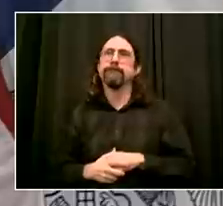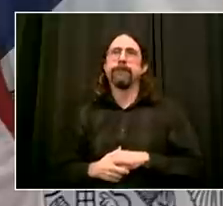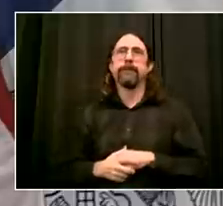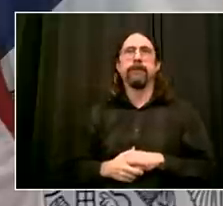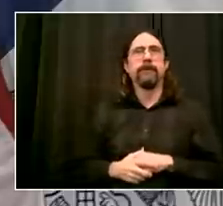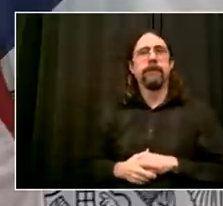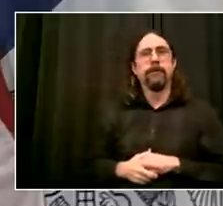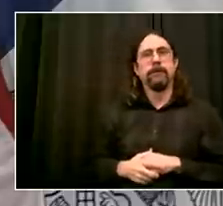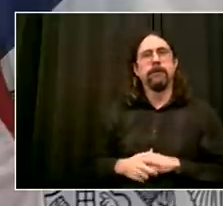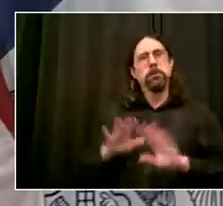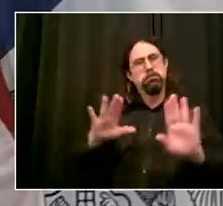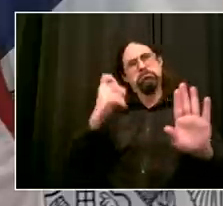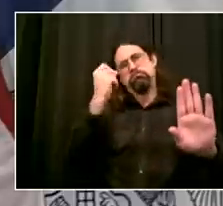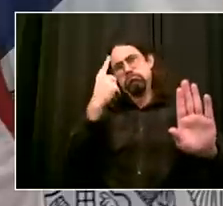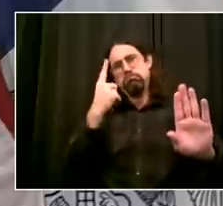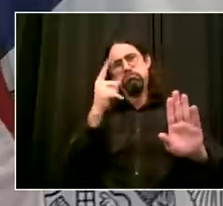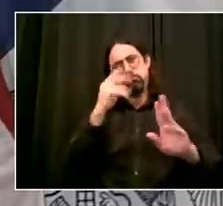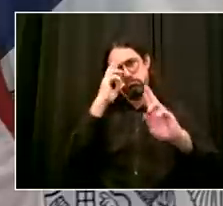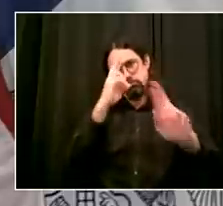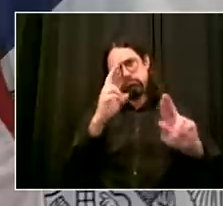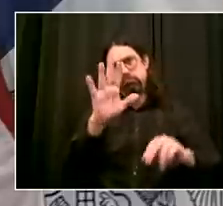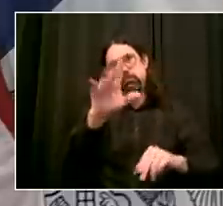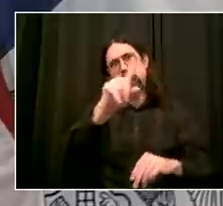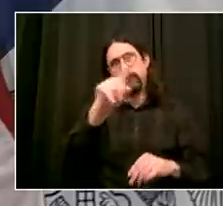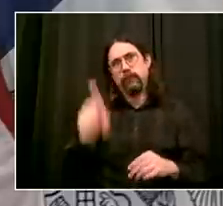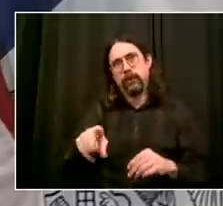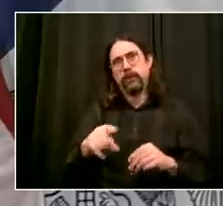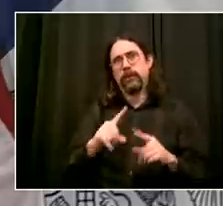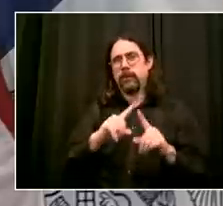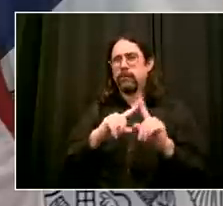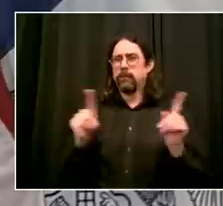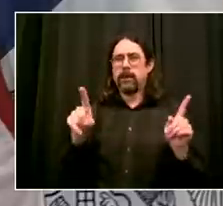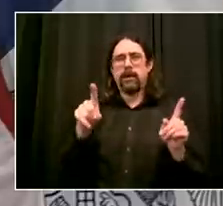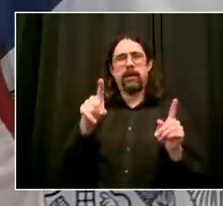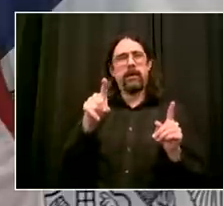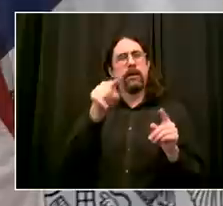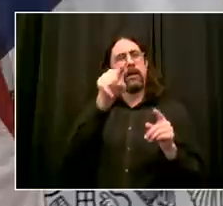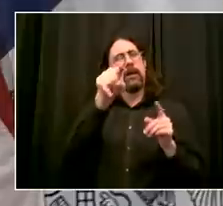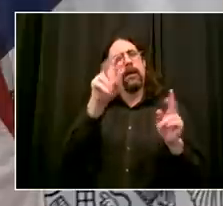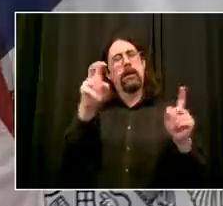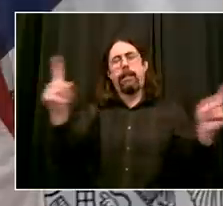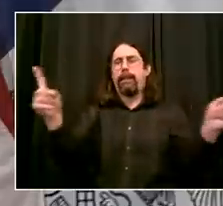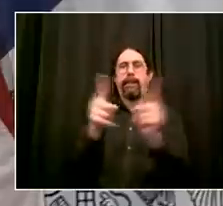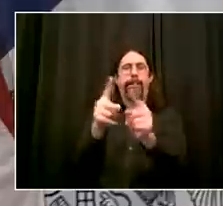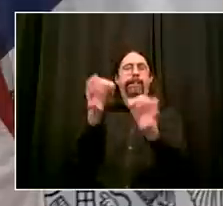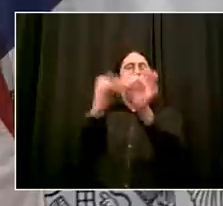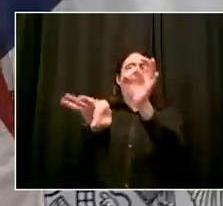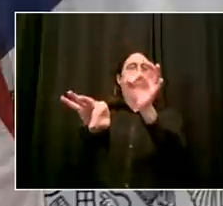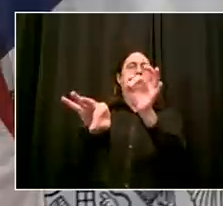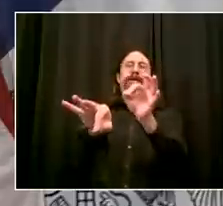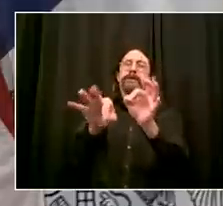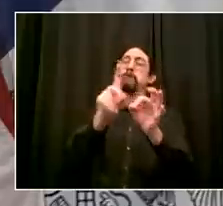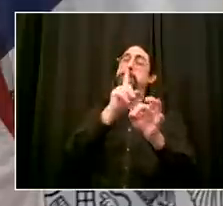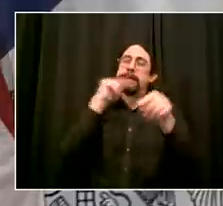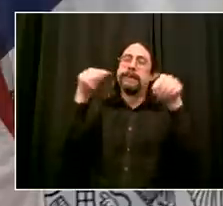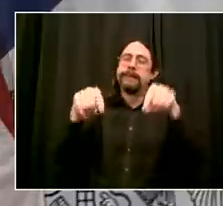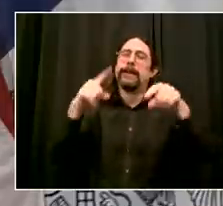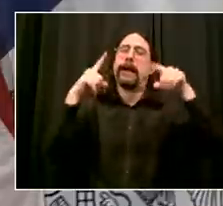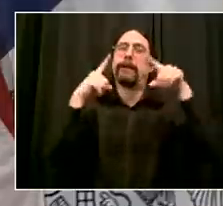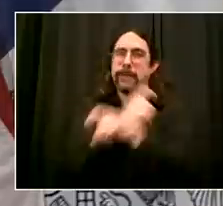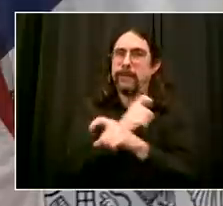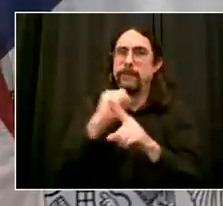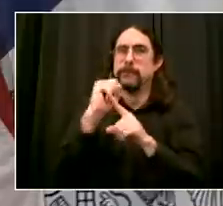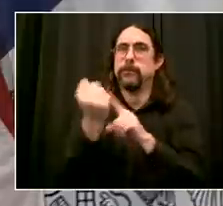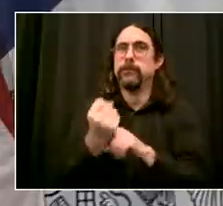because it's the right thing to do on many other levels as well. Go ahead, Bob. So since the earliest days of the state's public health